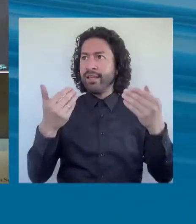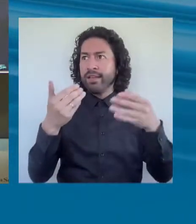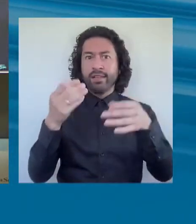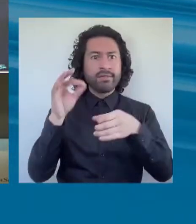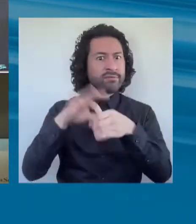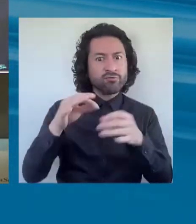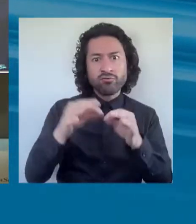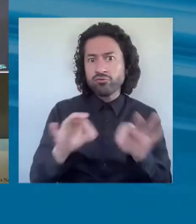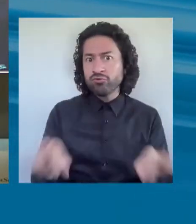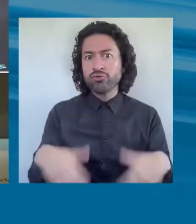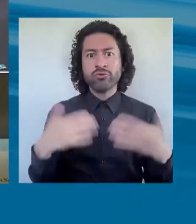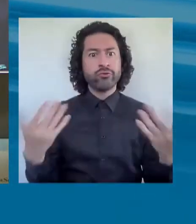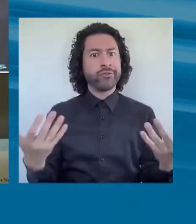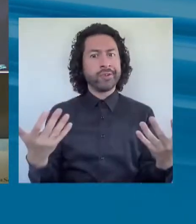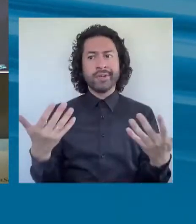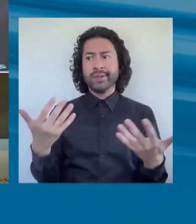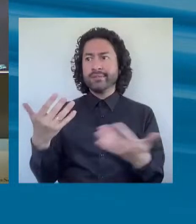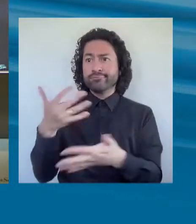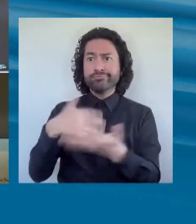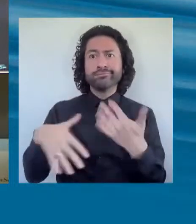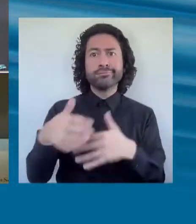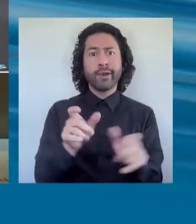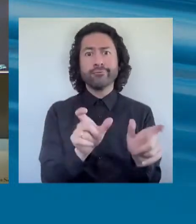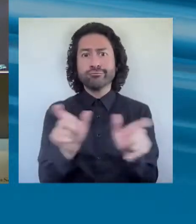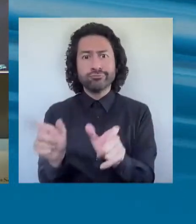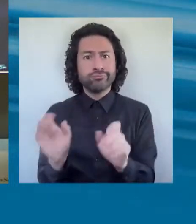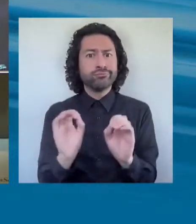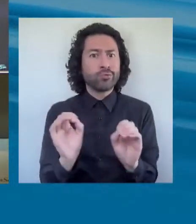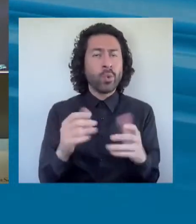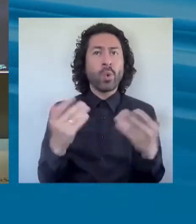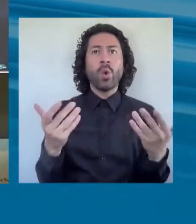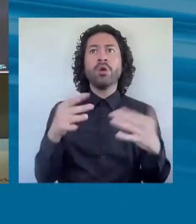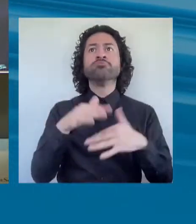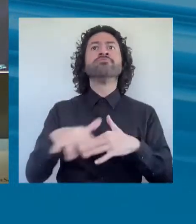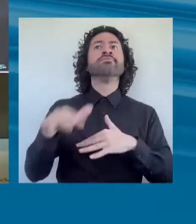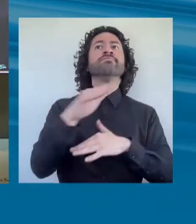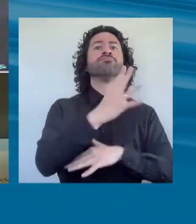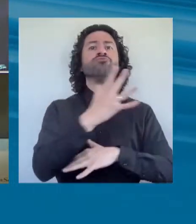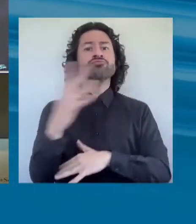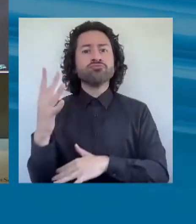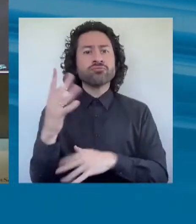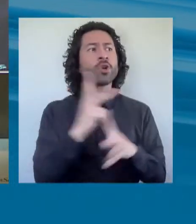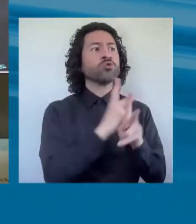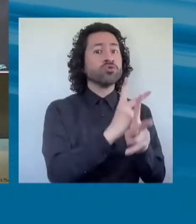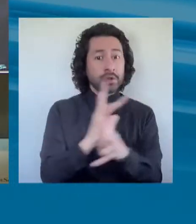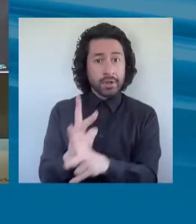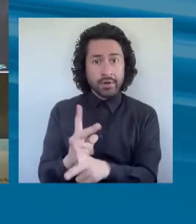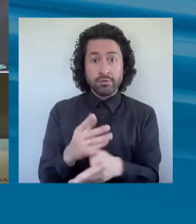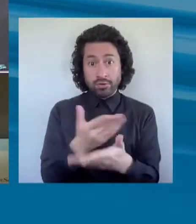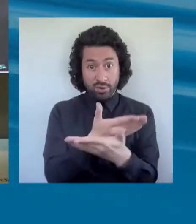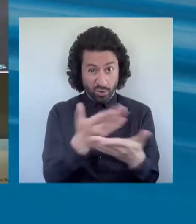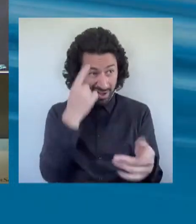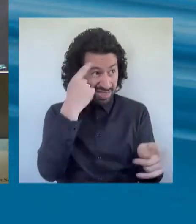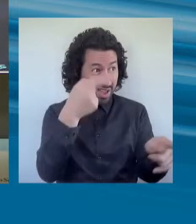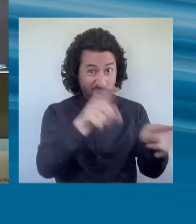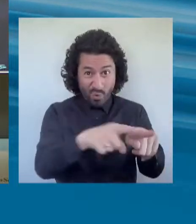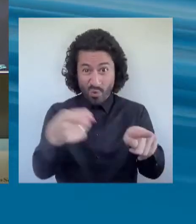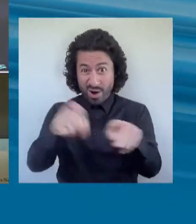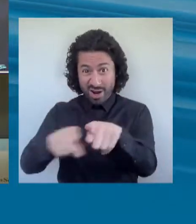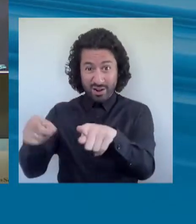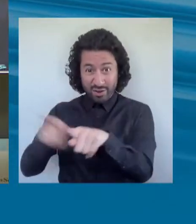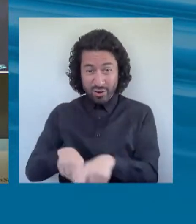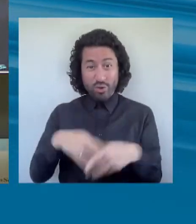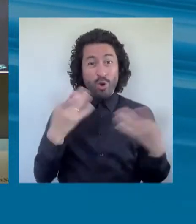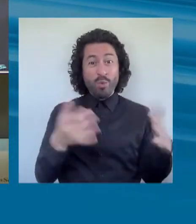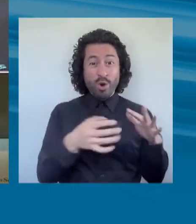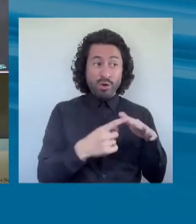the threat to democracy, the problems of citizenship and security, and inequality. We agree with diagnosis on